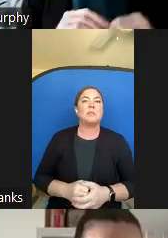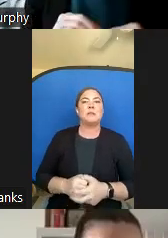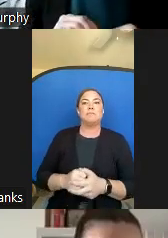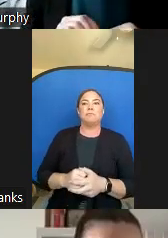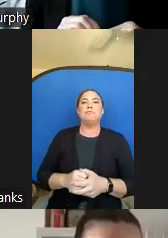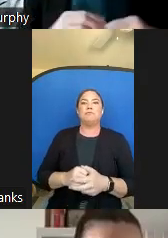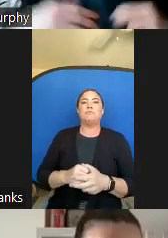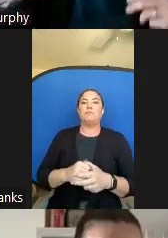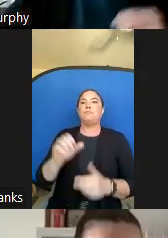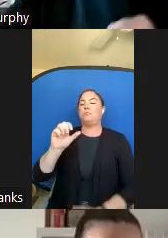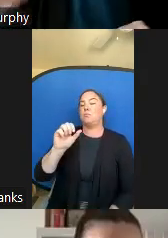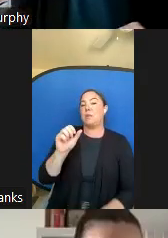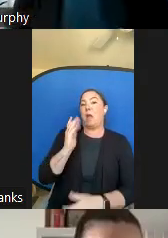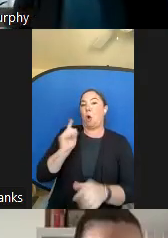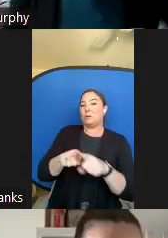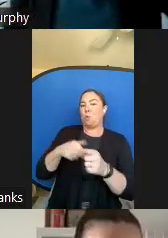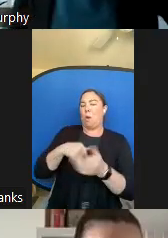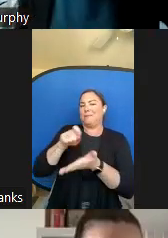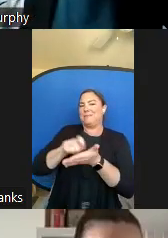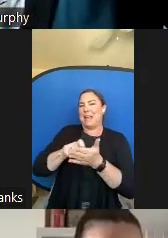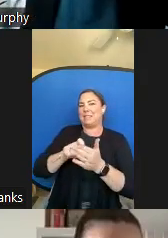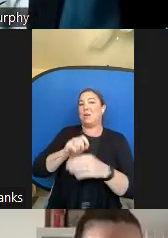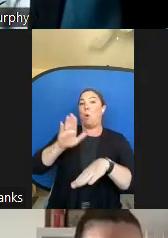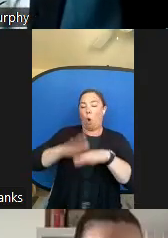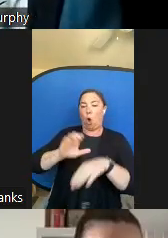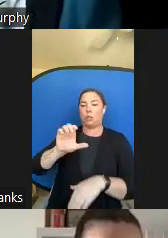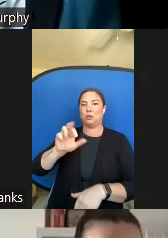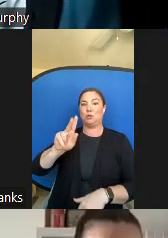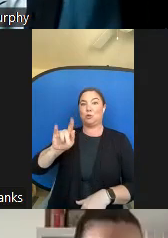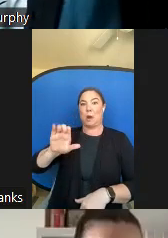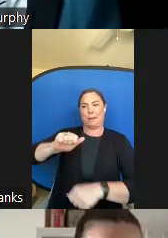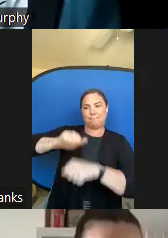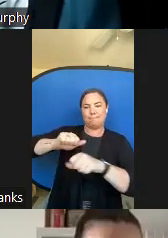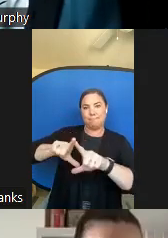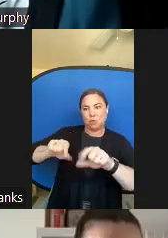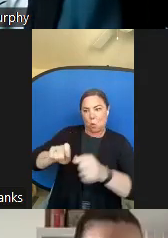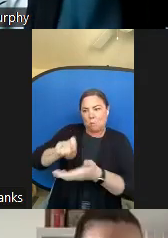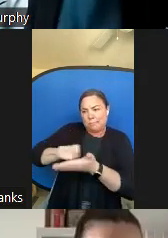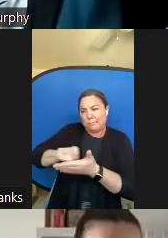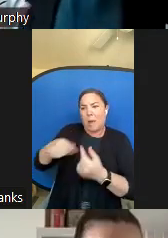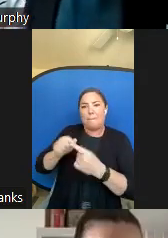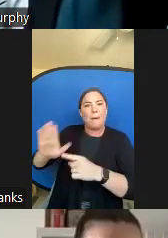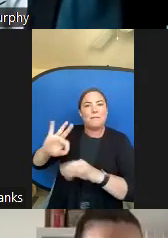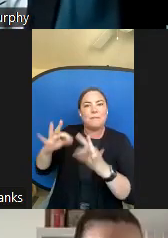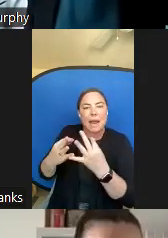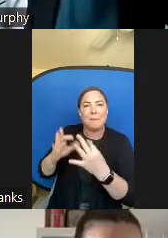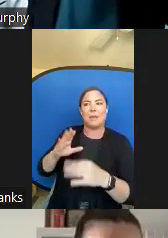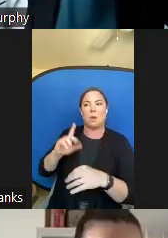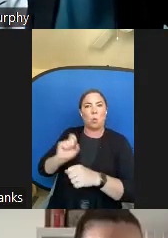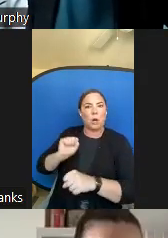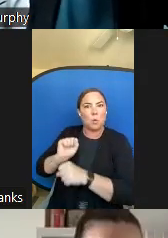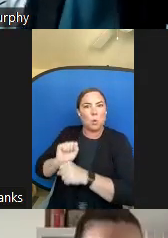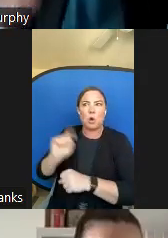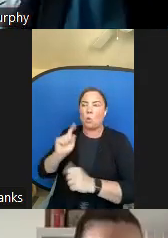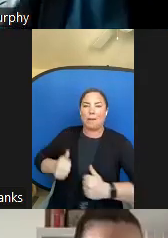on ceramic sherds, that document the presence of a potter and his family living in the work structure. And it's thought that his sons were